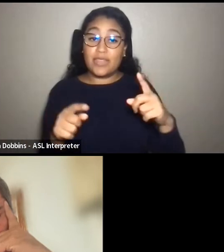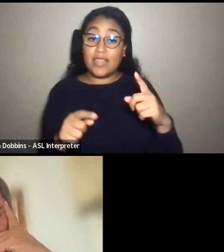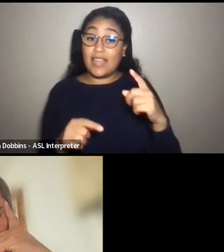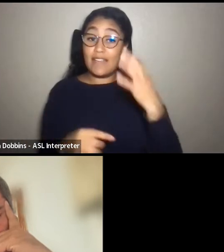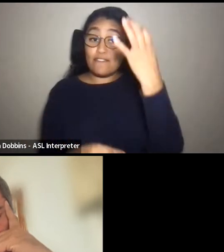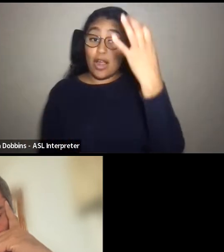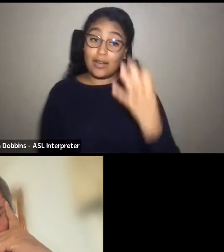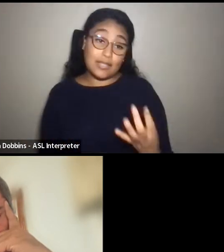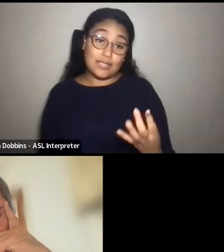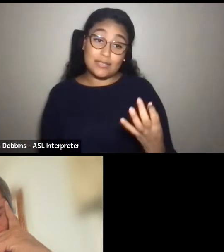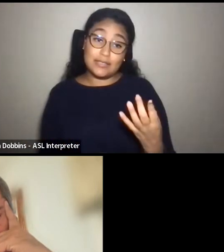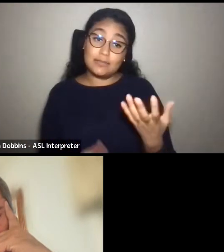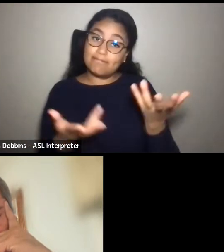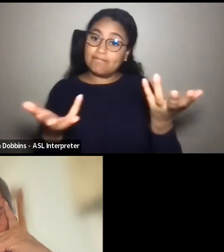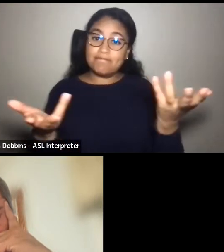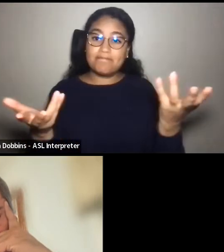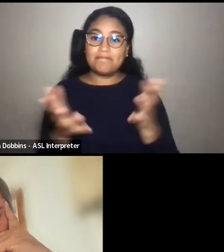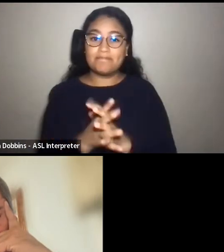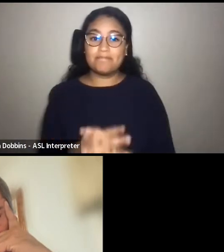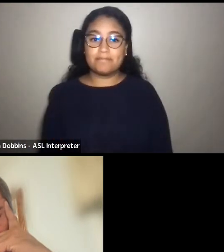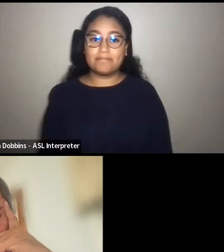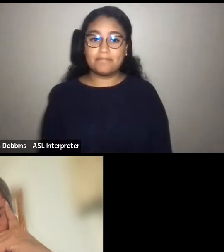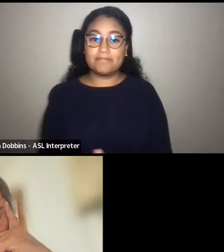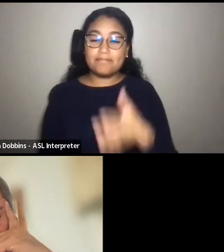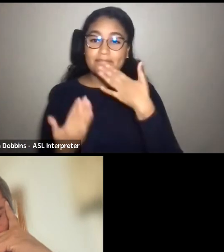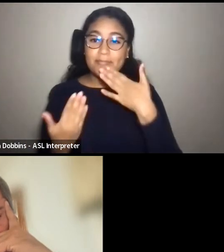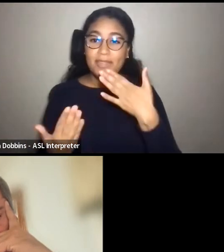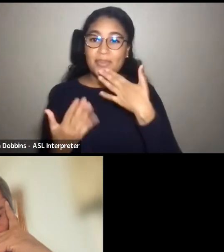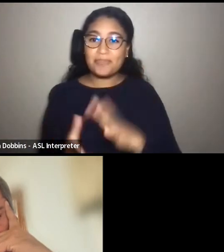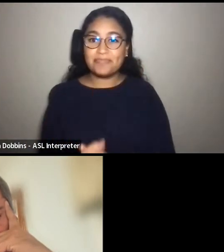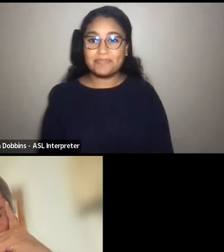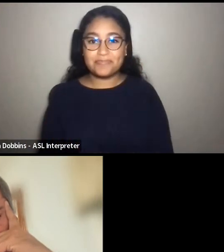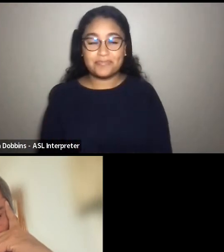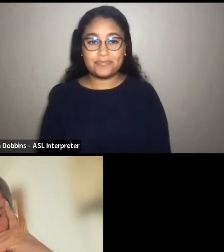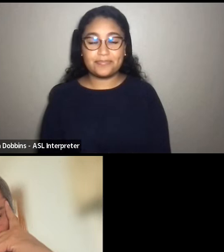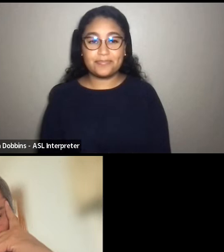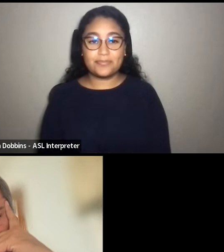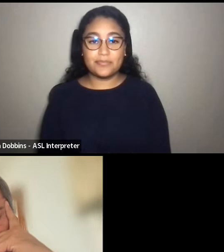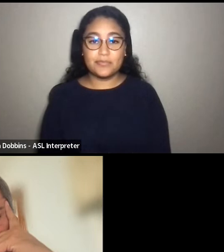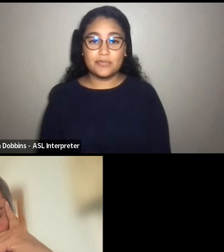Friday. So thank you. Thank you very much.